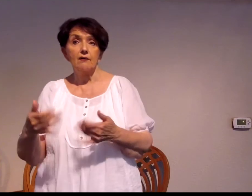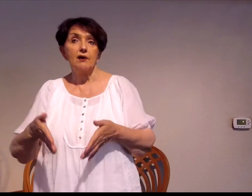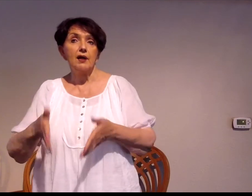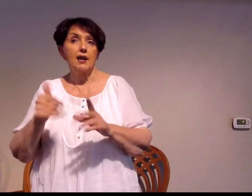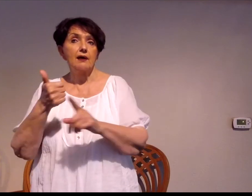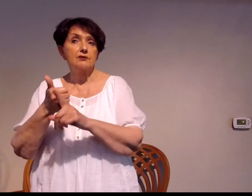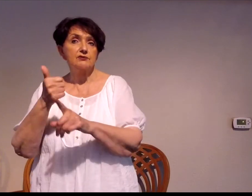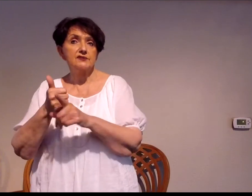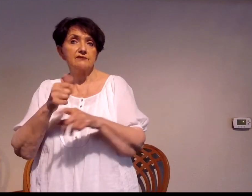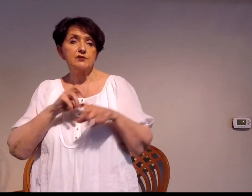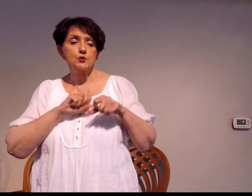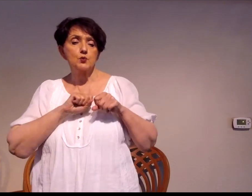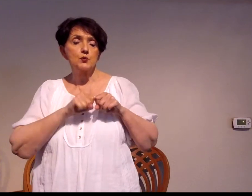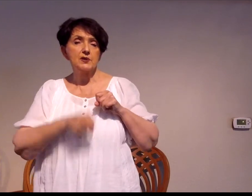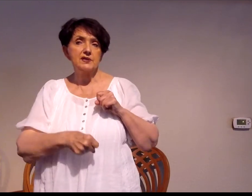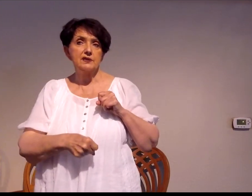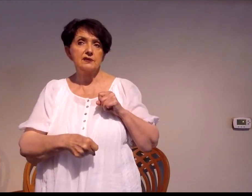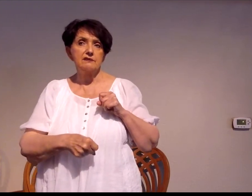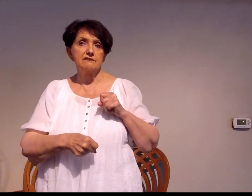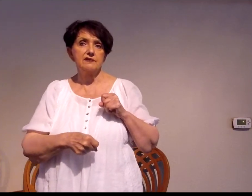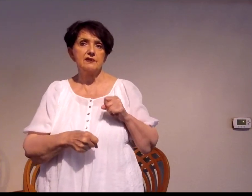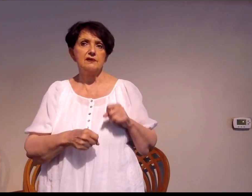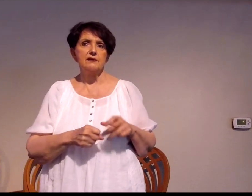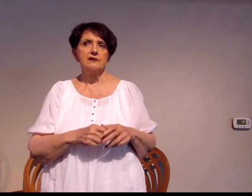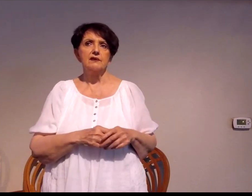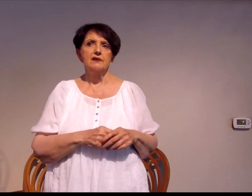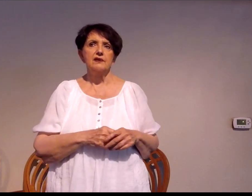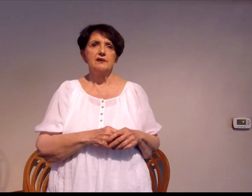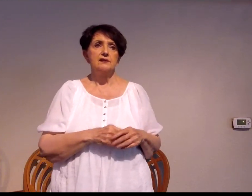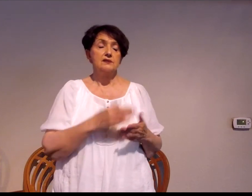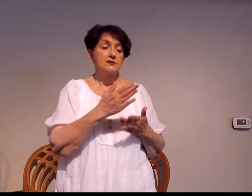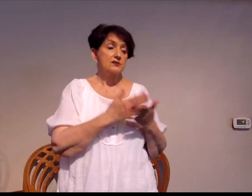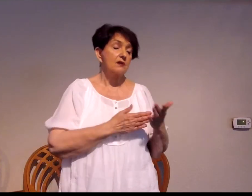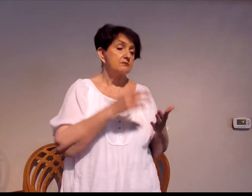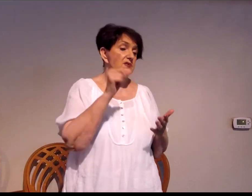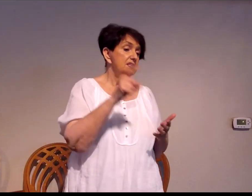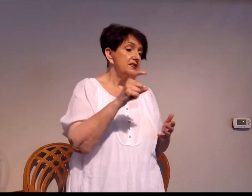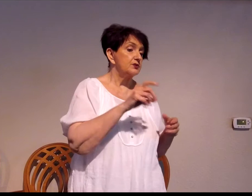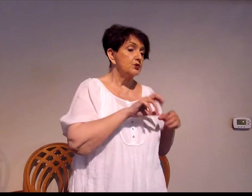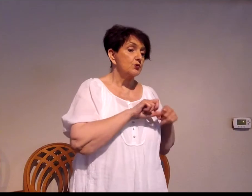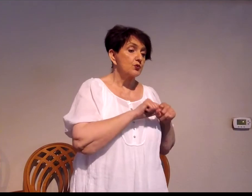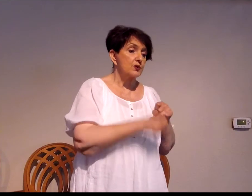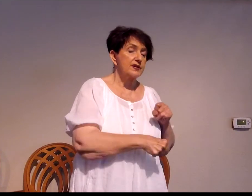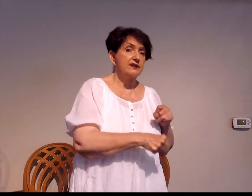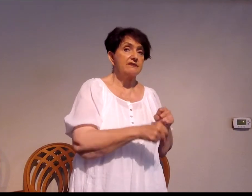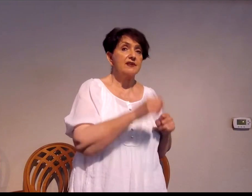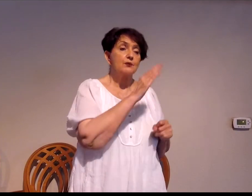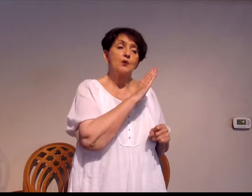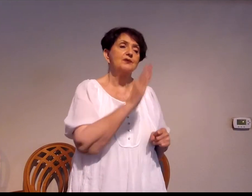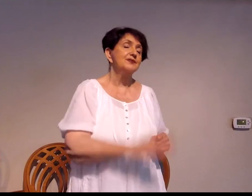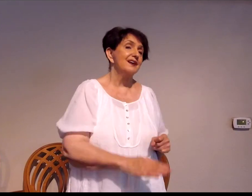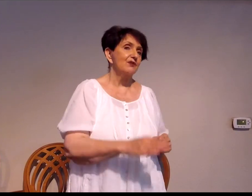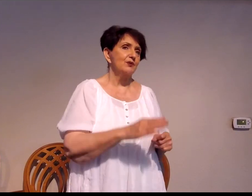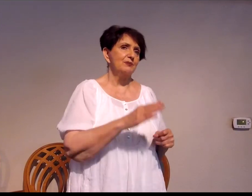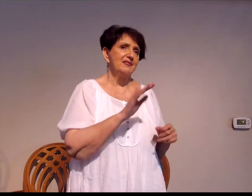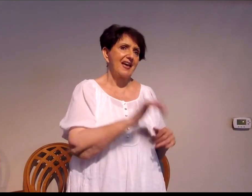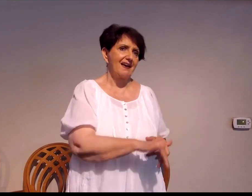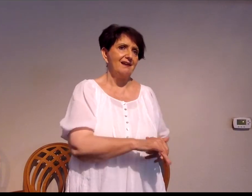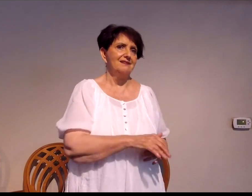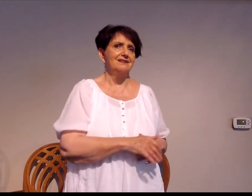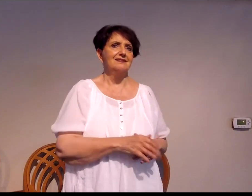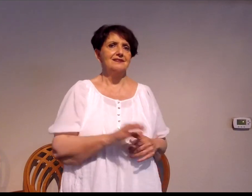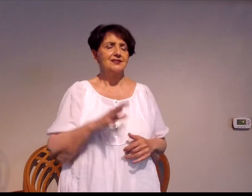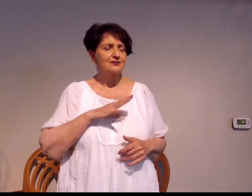it's not that. Some of us need to grieve that it's not ever going to be that, and that's